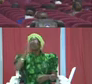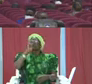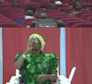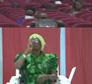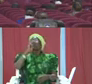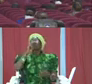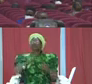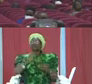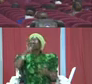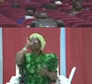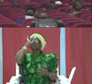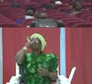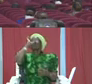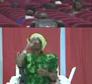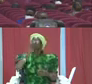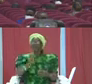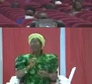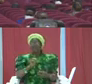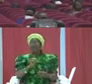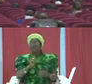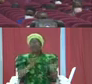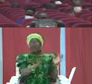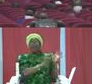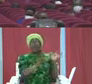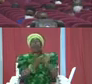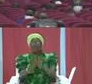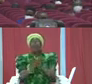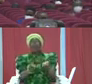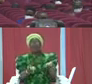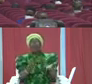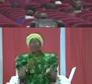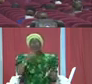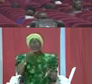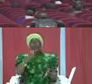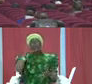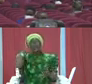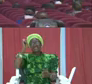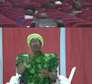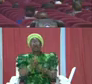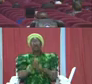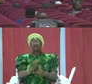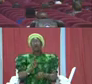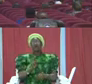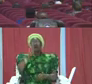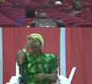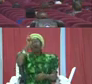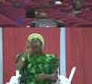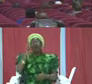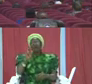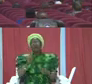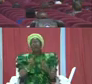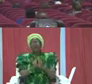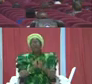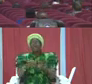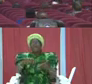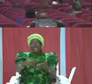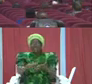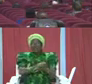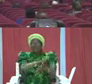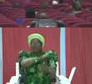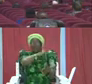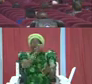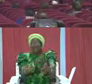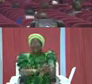drink. And the Bible says he got up, and with the new energy that